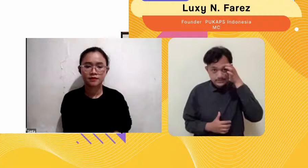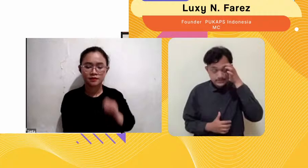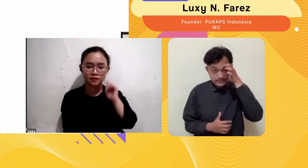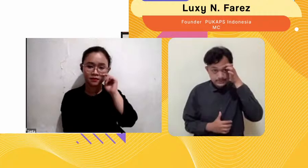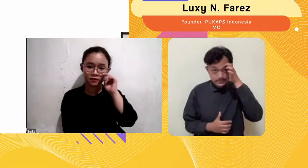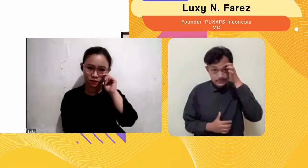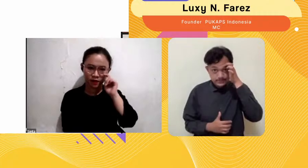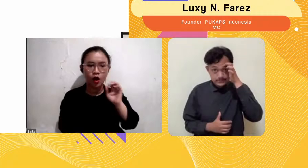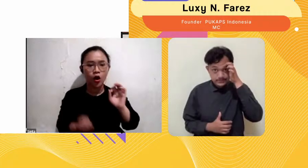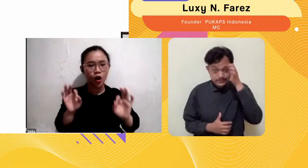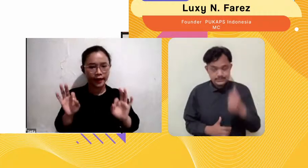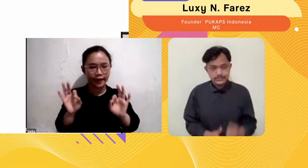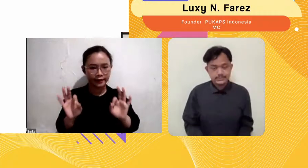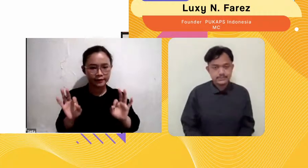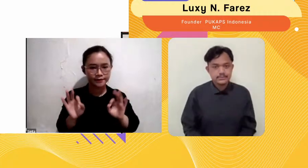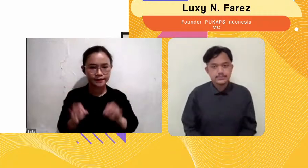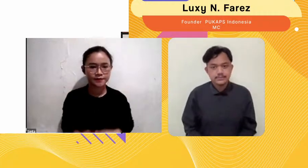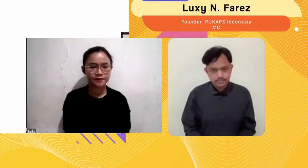Okay.